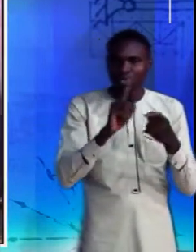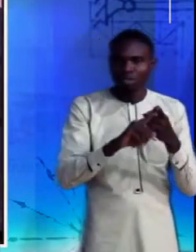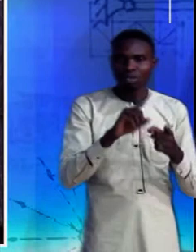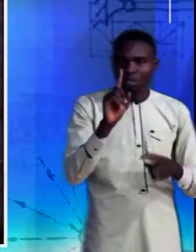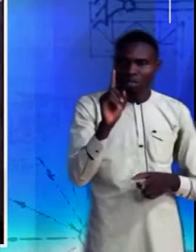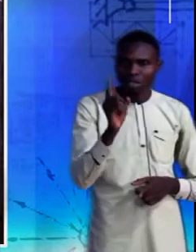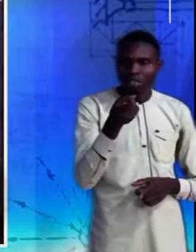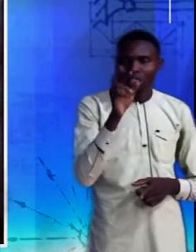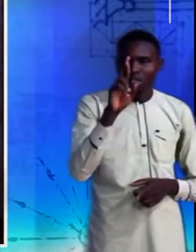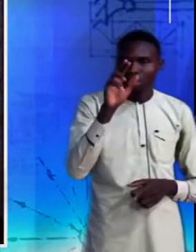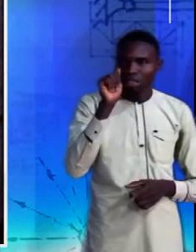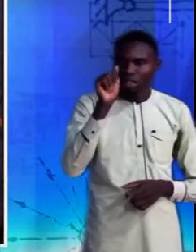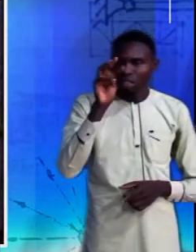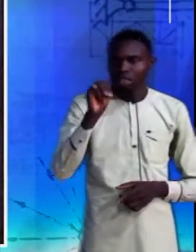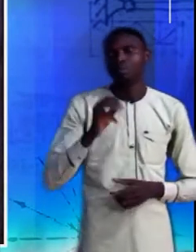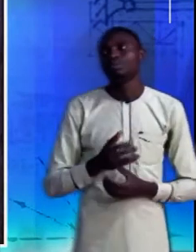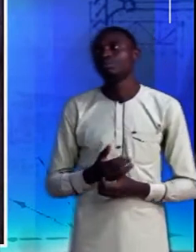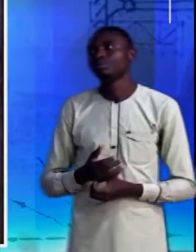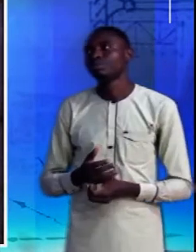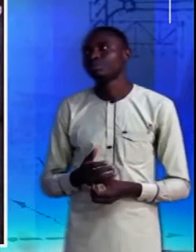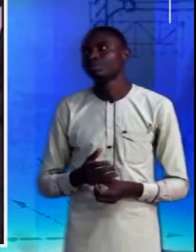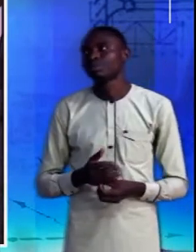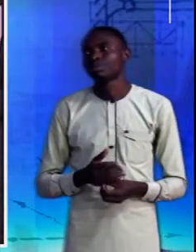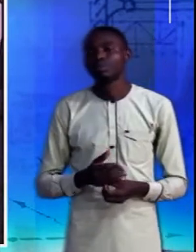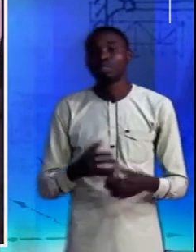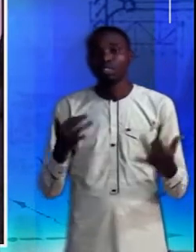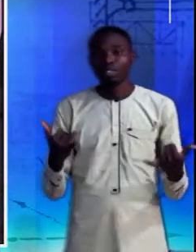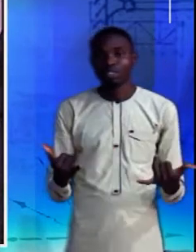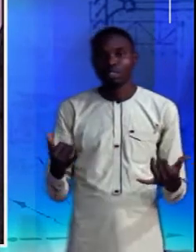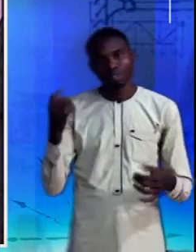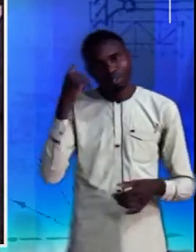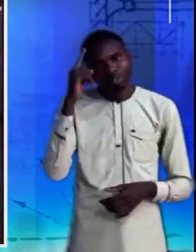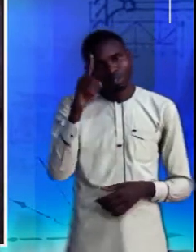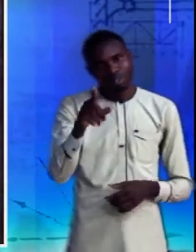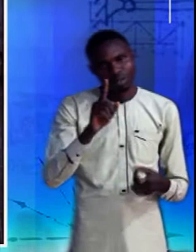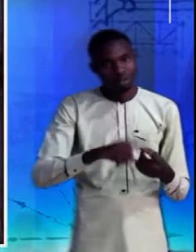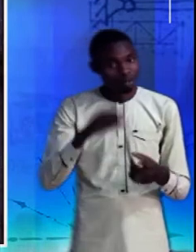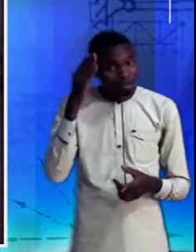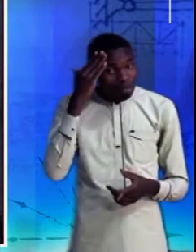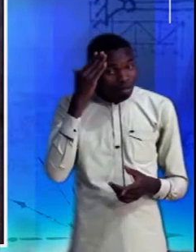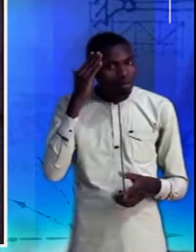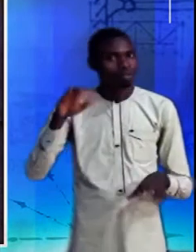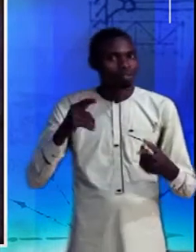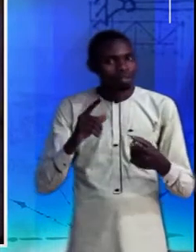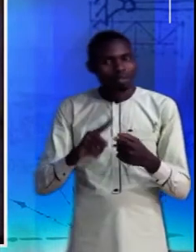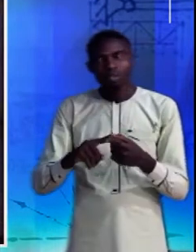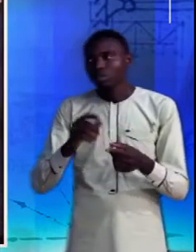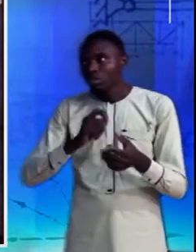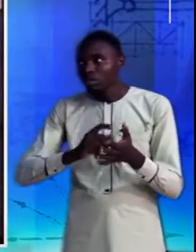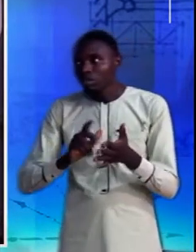12 months will give us 1 year. So if these are the conversions of our